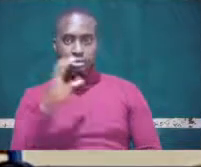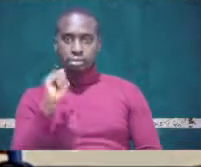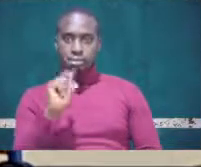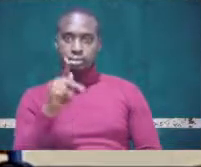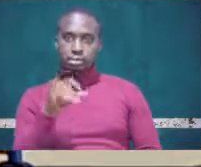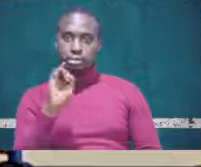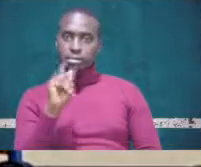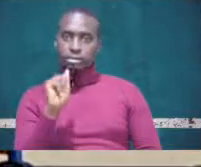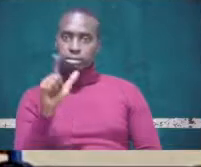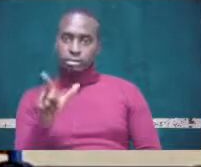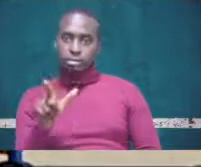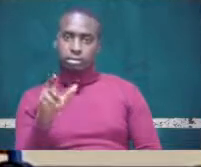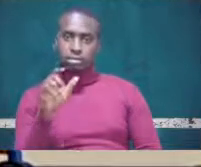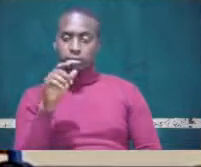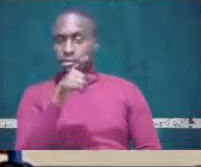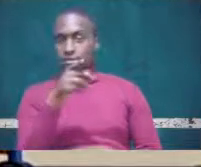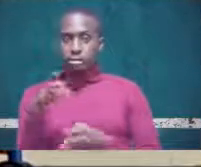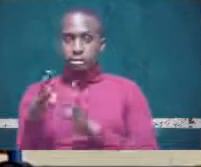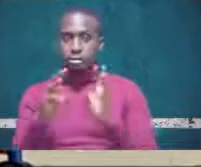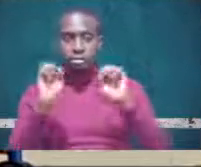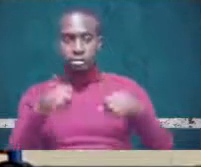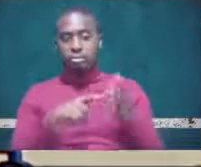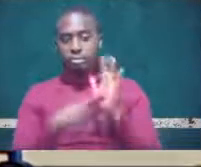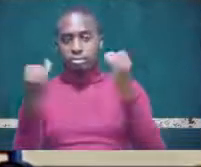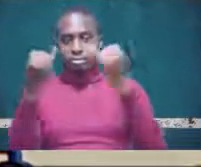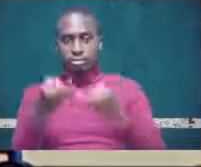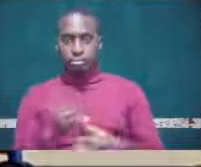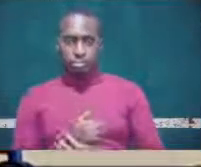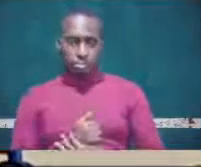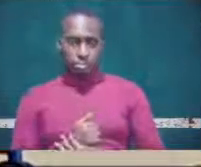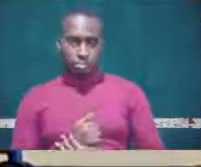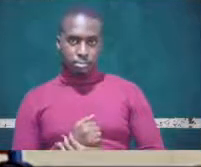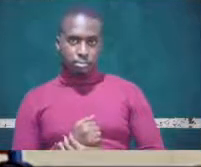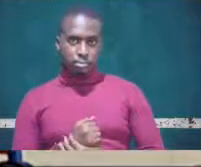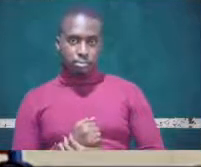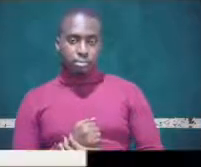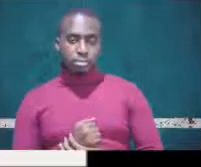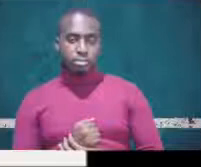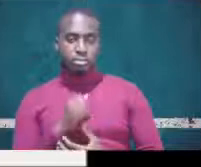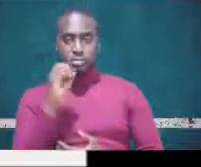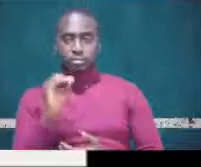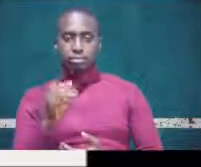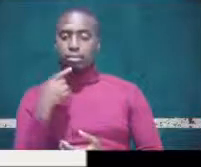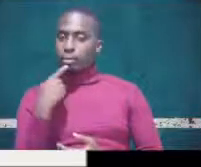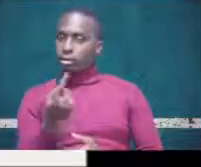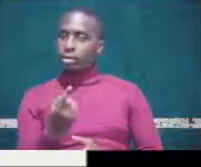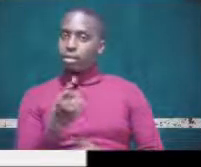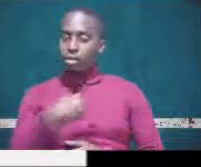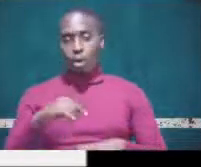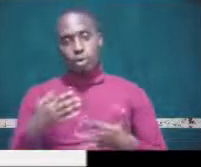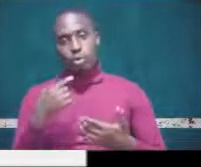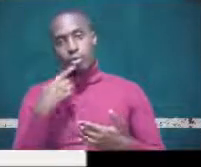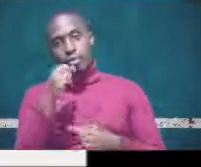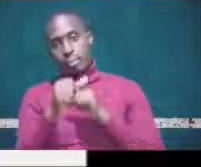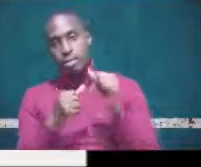we have that diagram, which shows a tractor plowing some land. So I said, we talked about